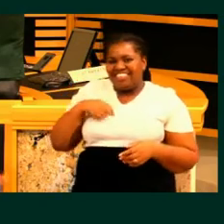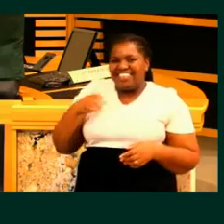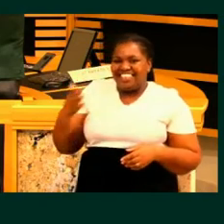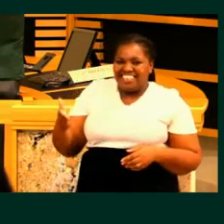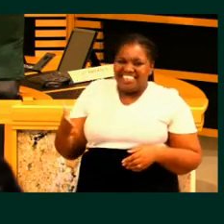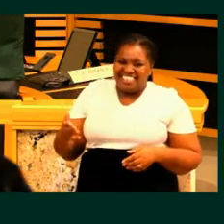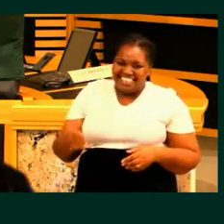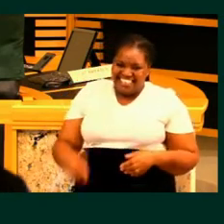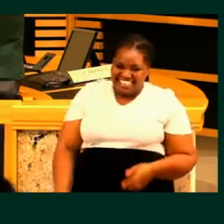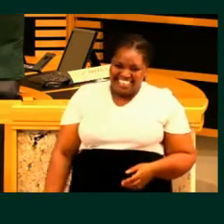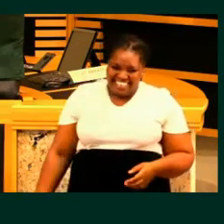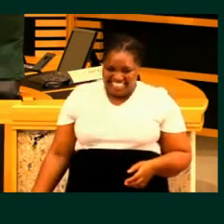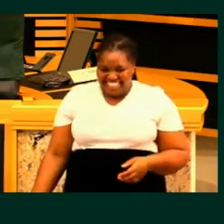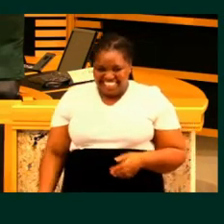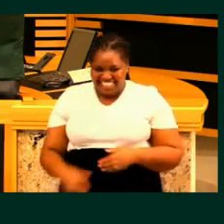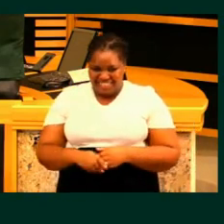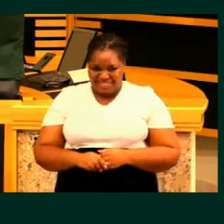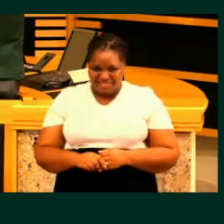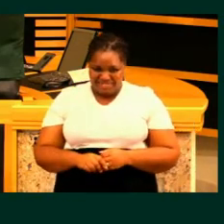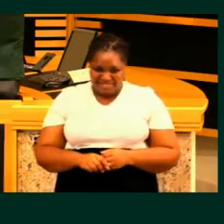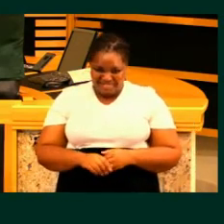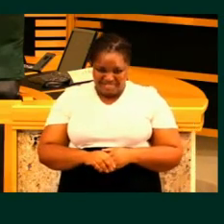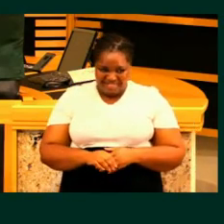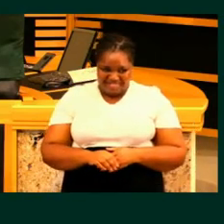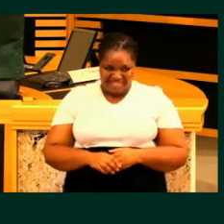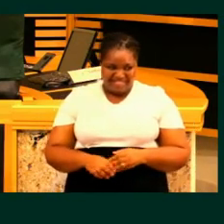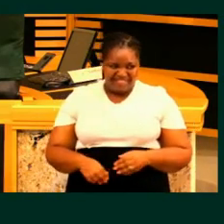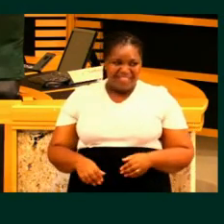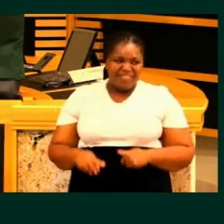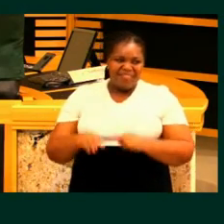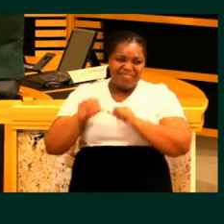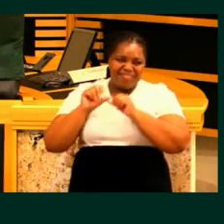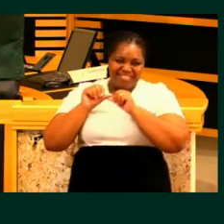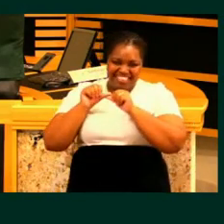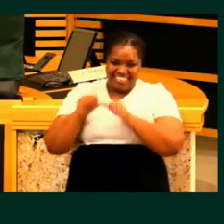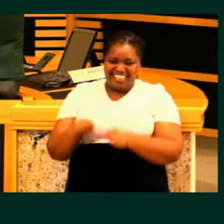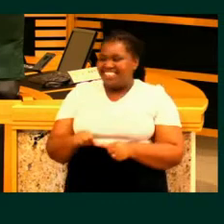thank you very much for remember that's not an order anyway proceed